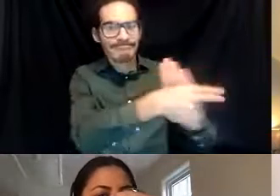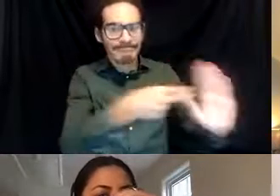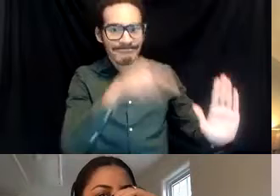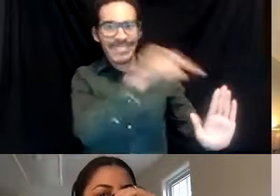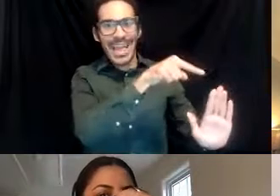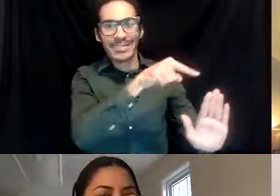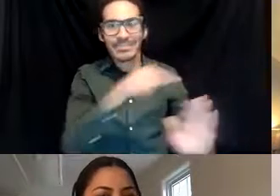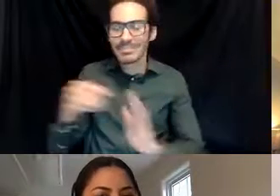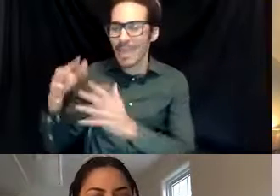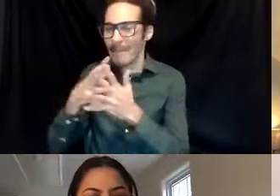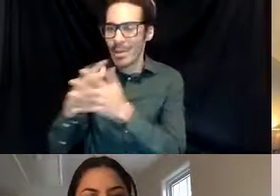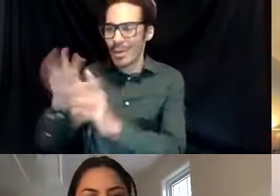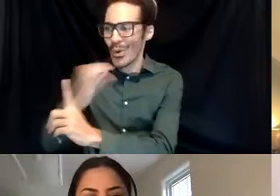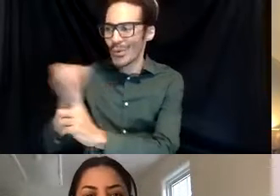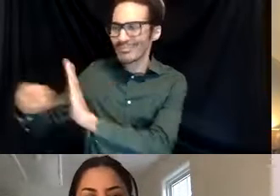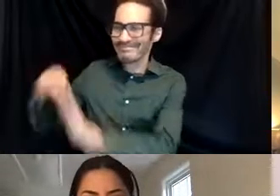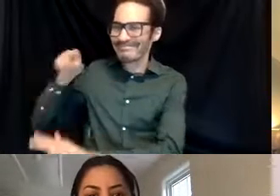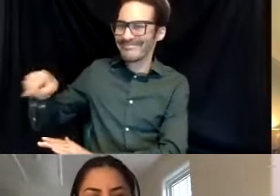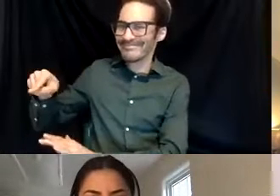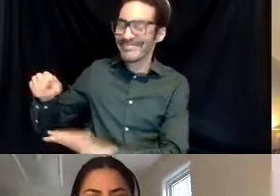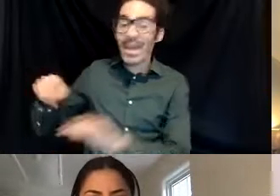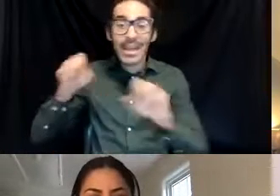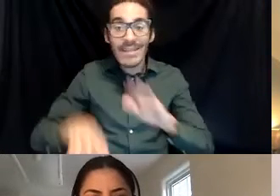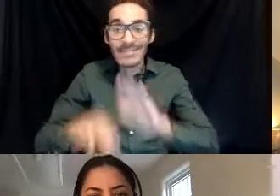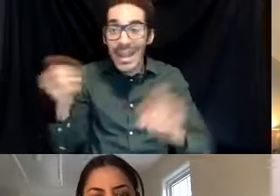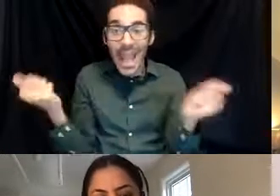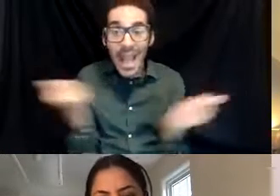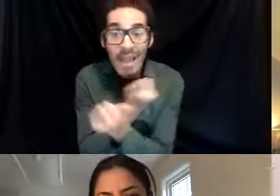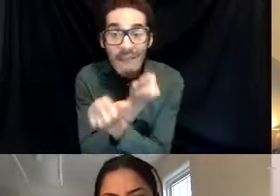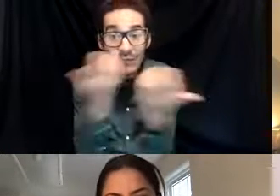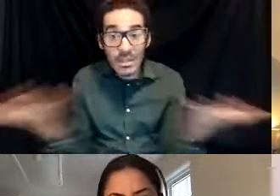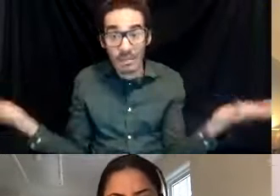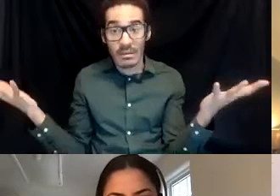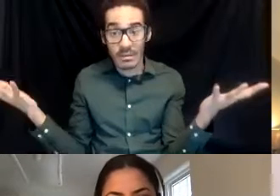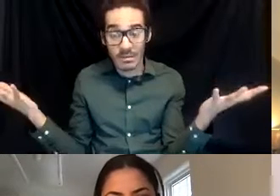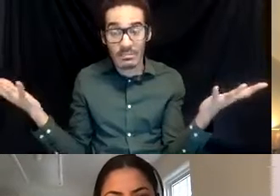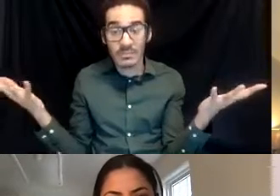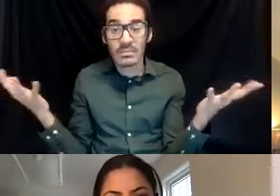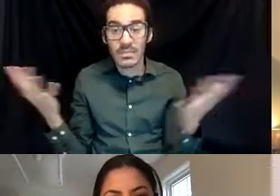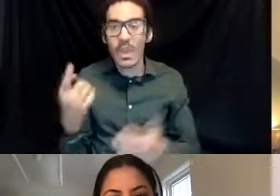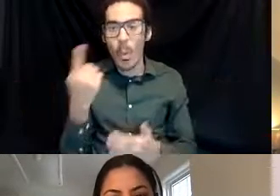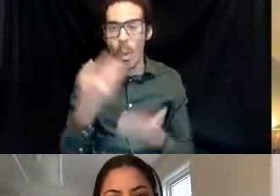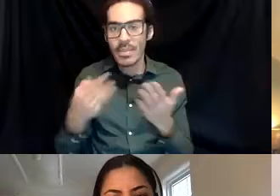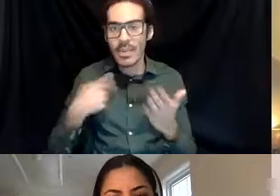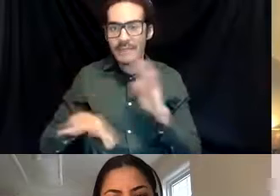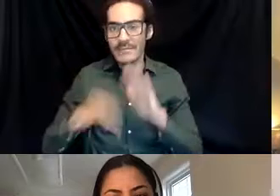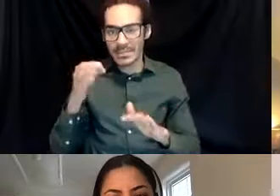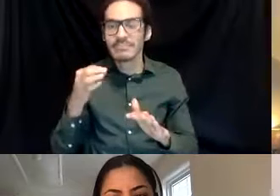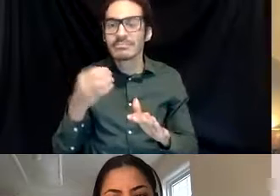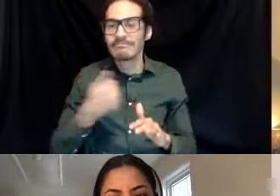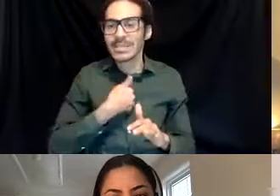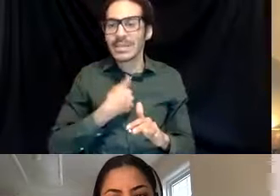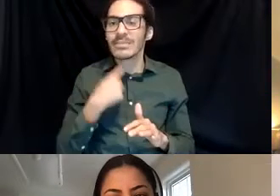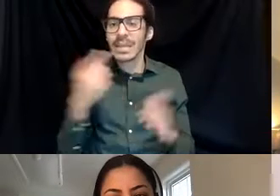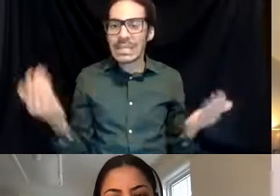is that. You can find everything. That's one thing that actually I find myself saying here. When I'm here in